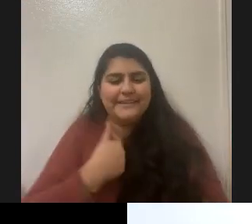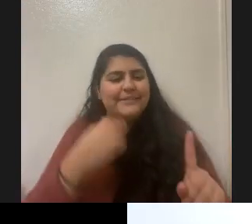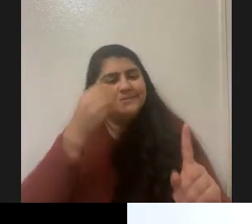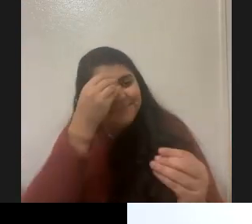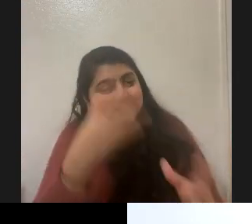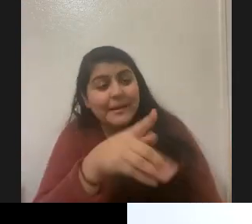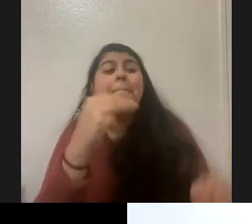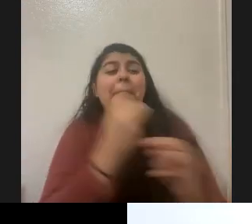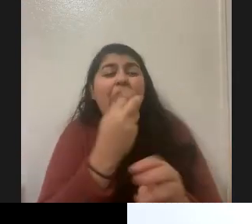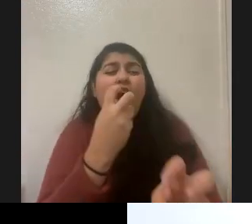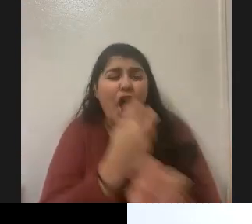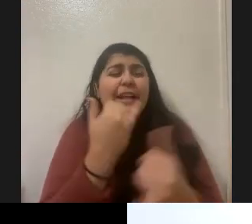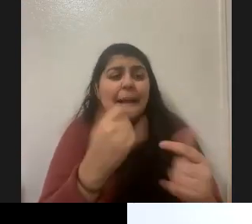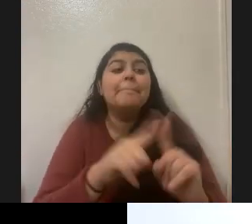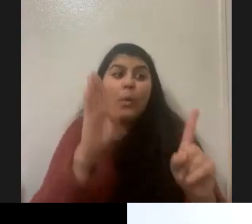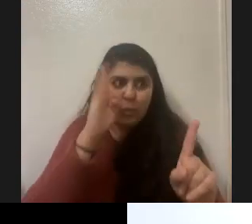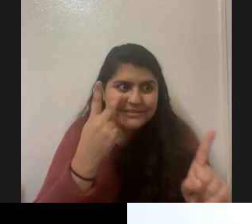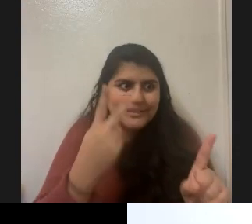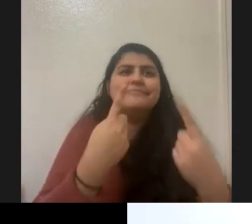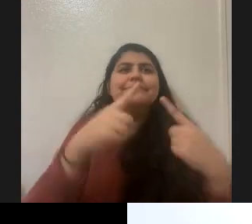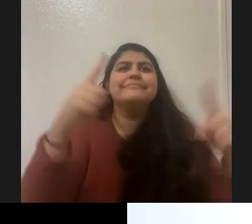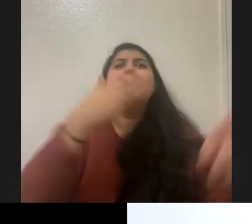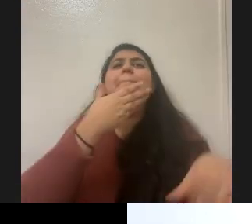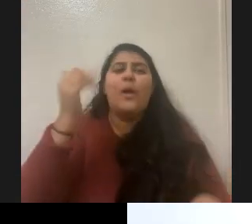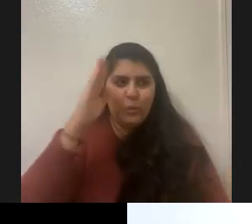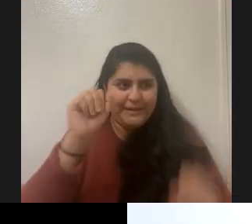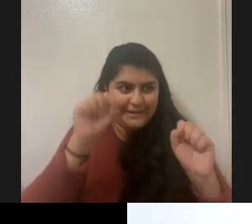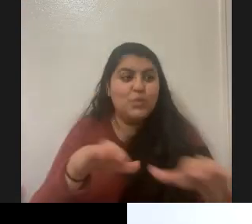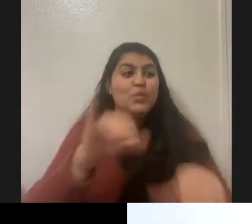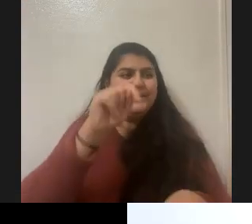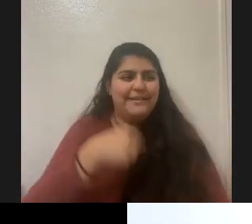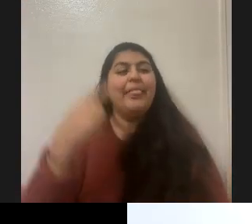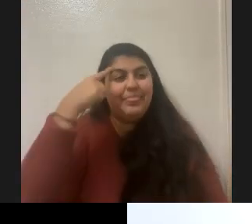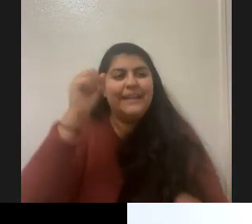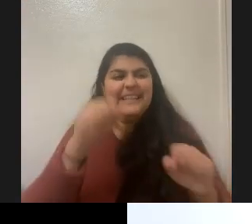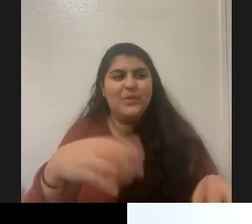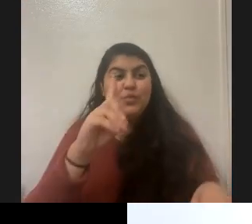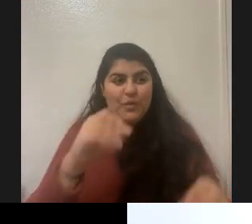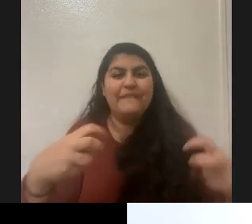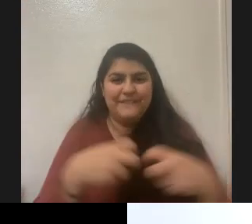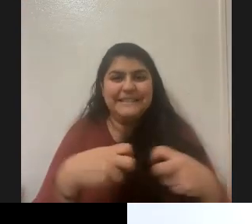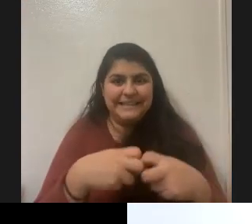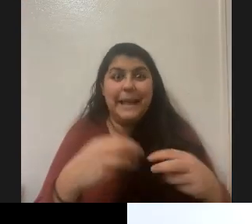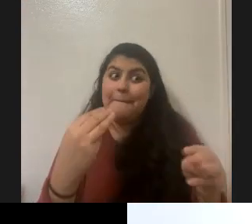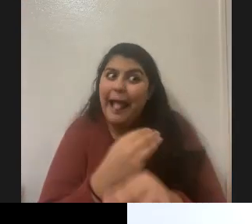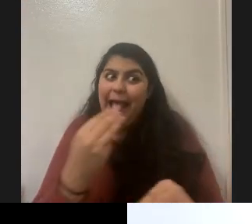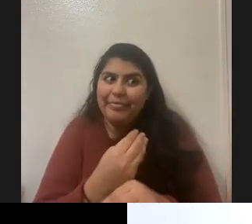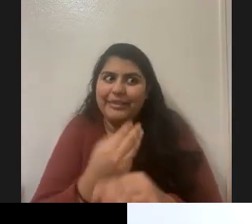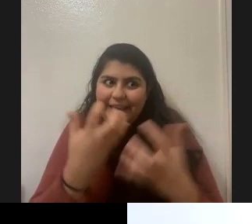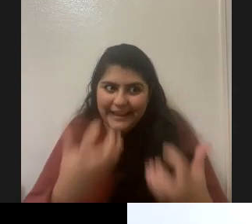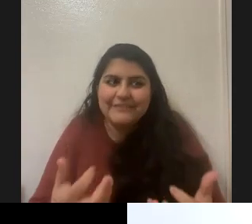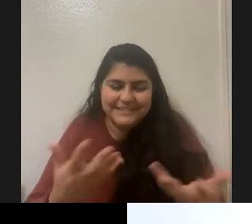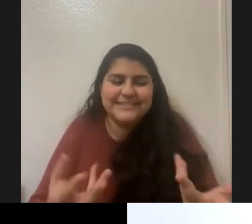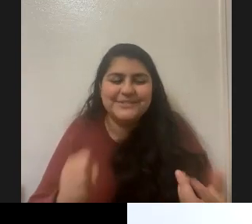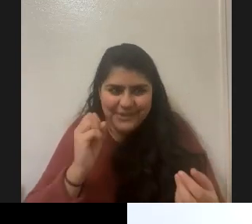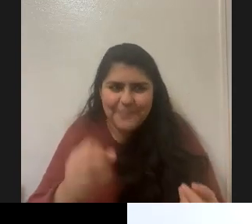now, but don't you see it's going to get better and you're going to be able to do it. So, and then you're going to do physics, which is so mathy. So, math. You know, yeah,